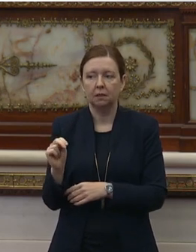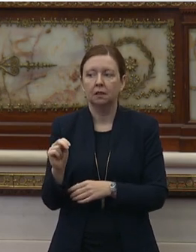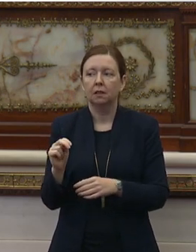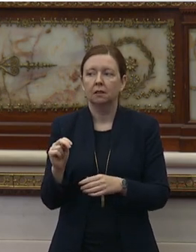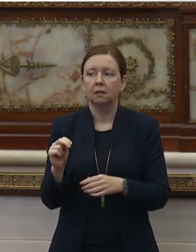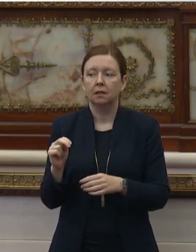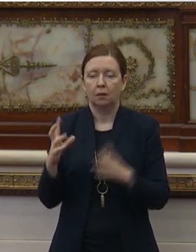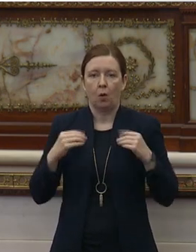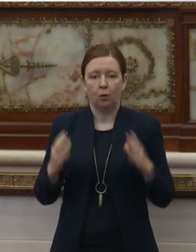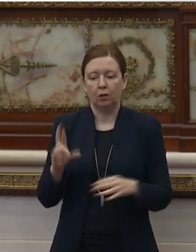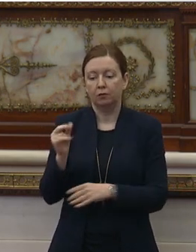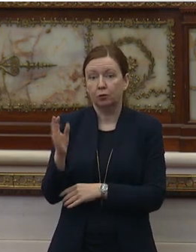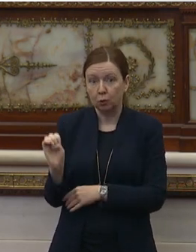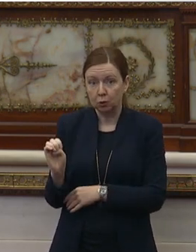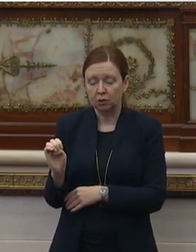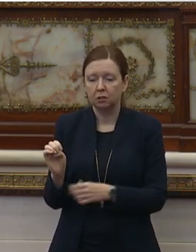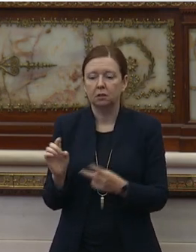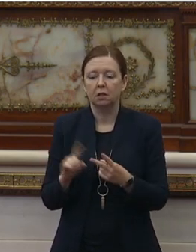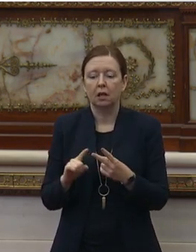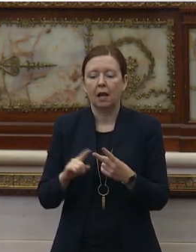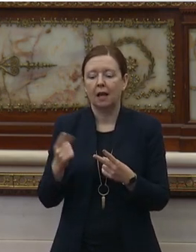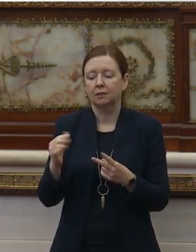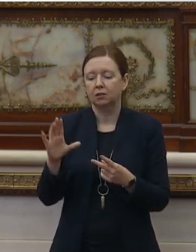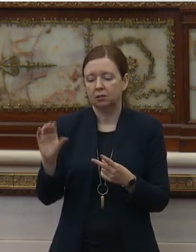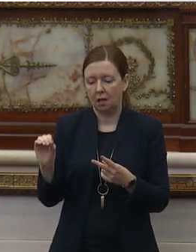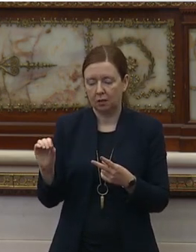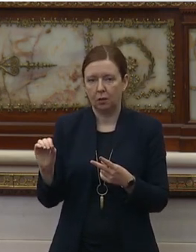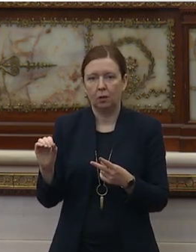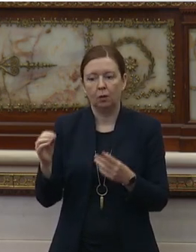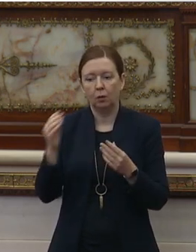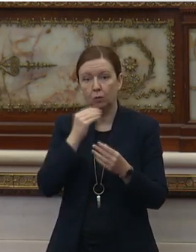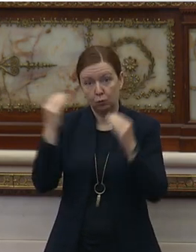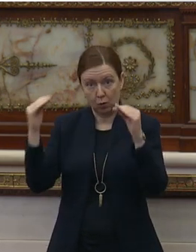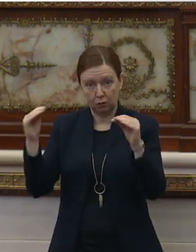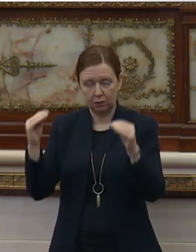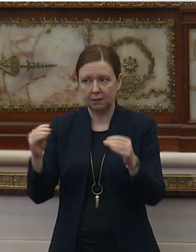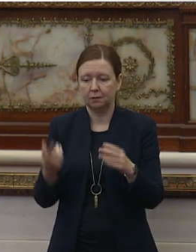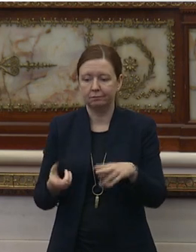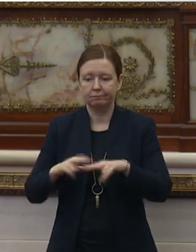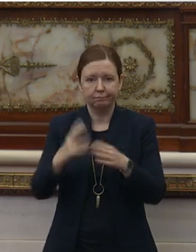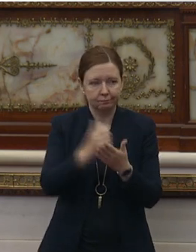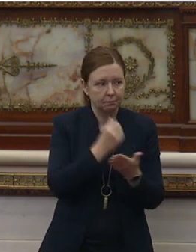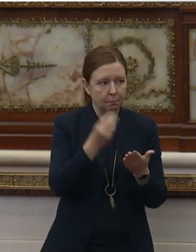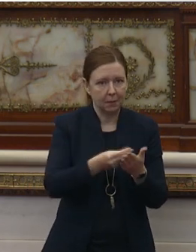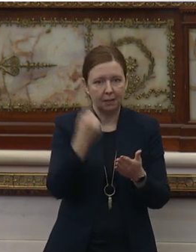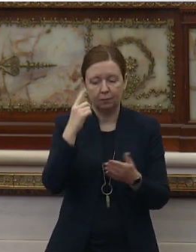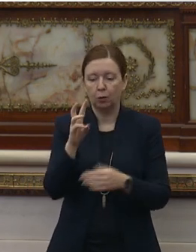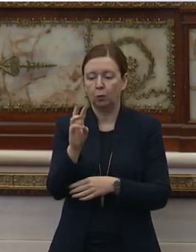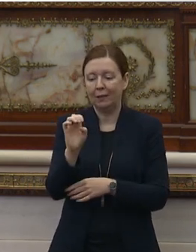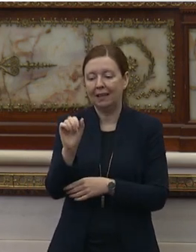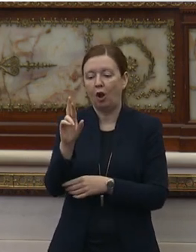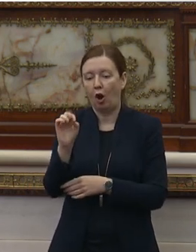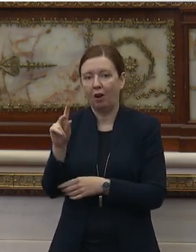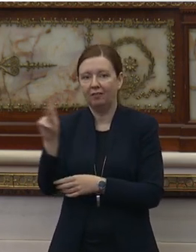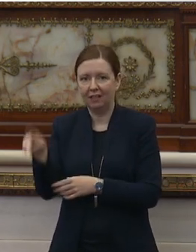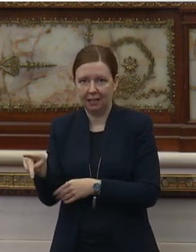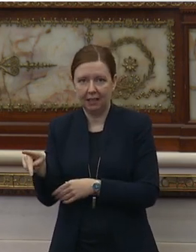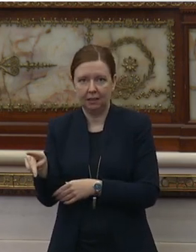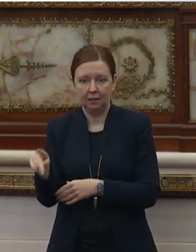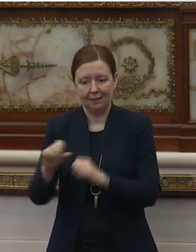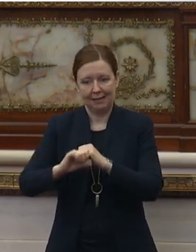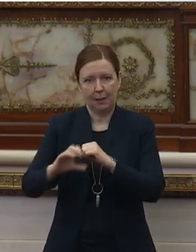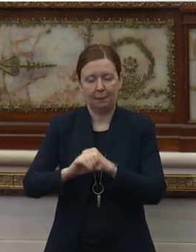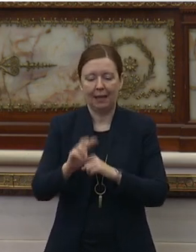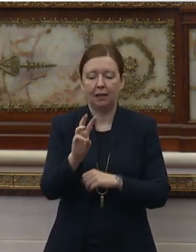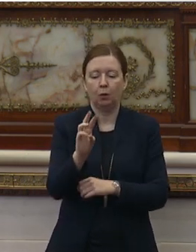Restaurant, and Marcello Giordano from Giordano Groceries to raise money for the We Are Philly campaign. The website's actually